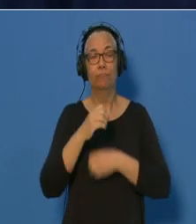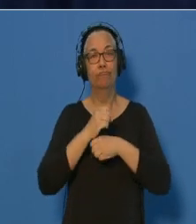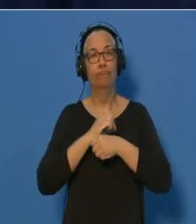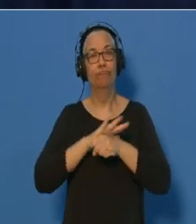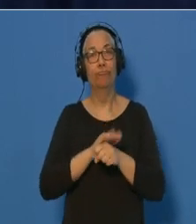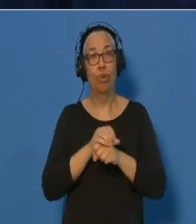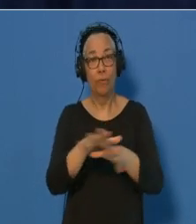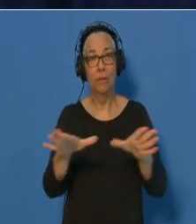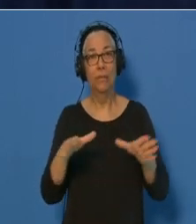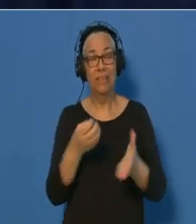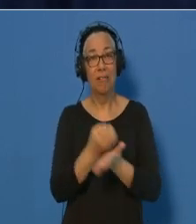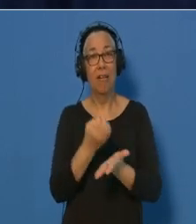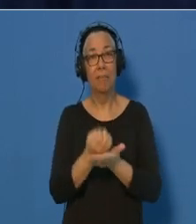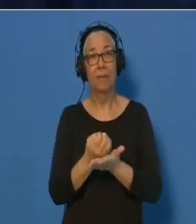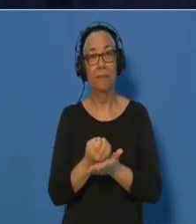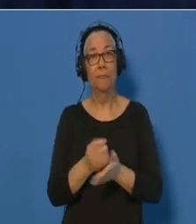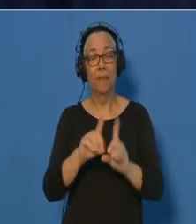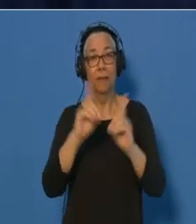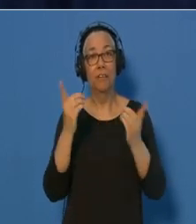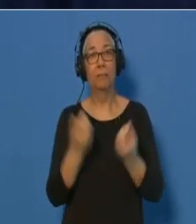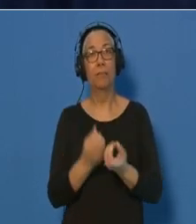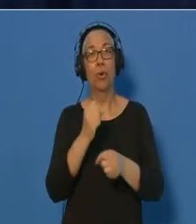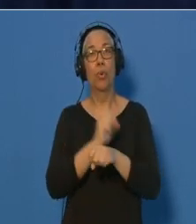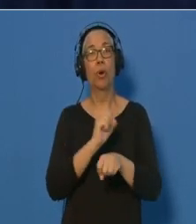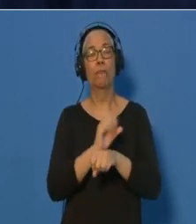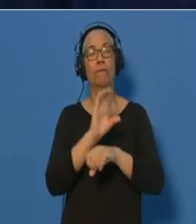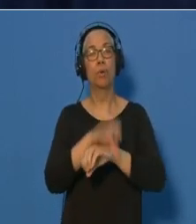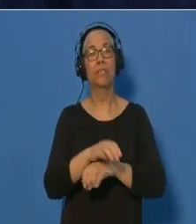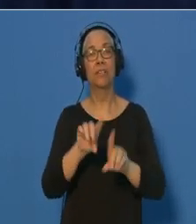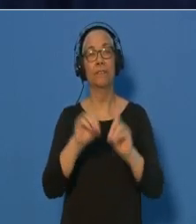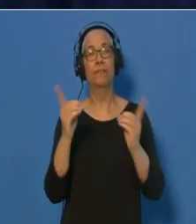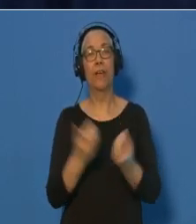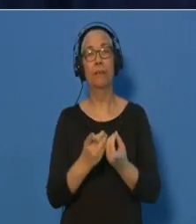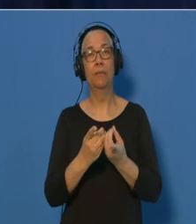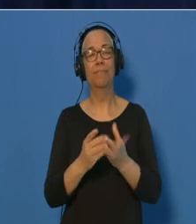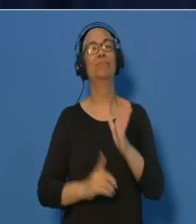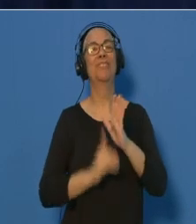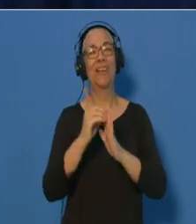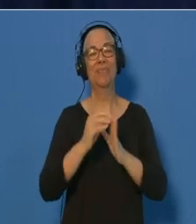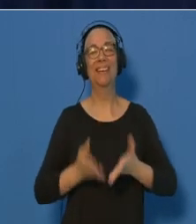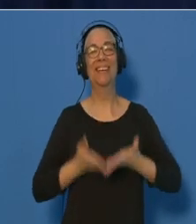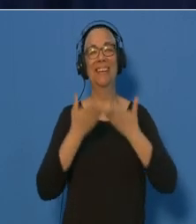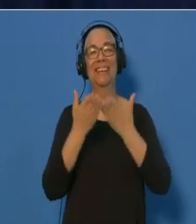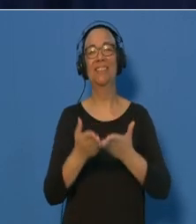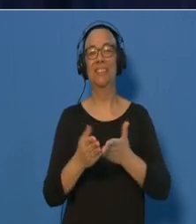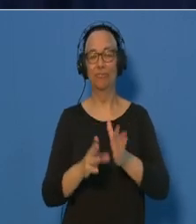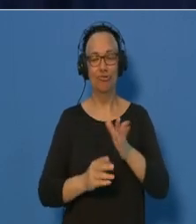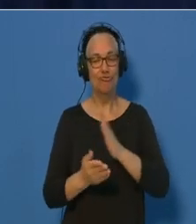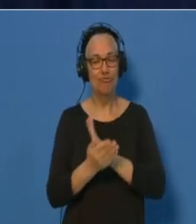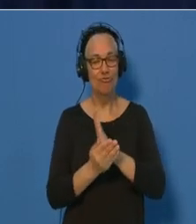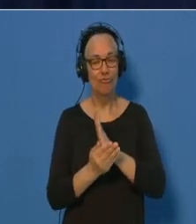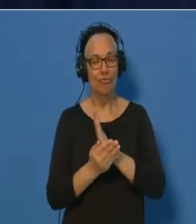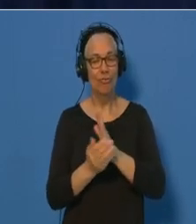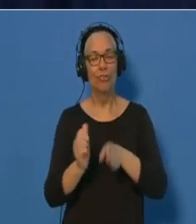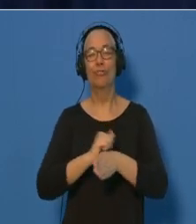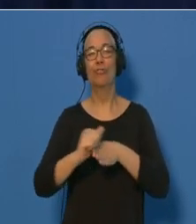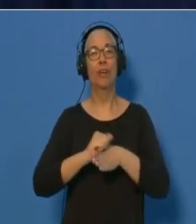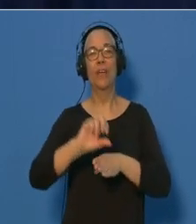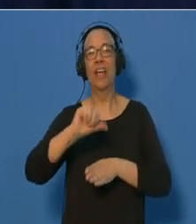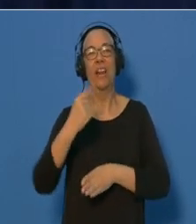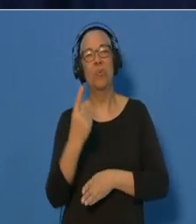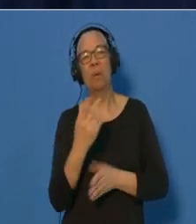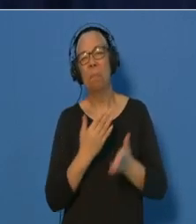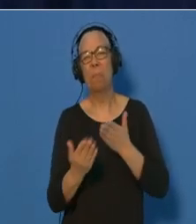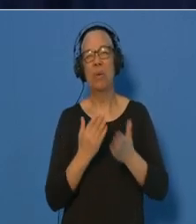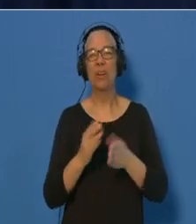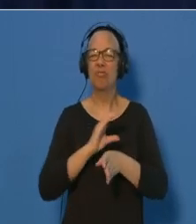The Department of Workforce Development provides support and online training for anyone who is considering a career change or is interested in learning